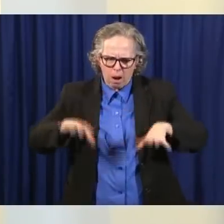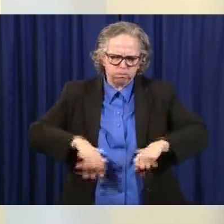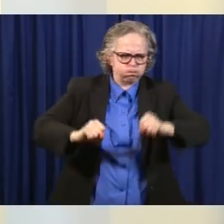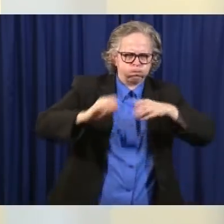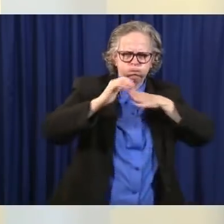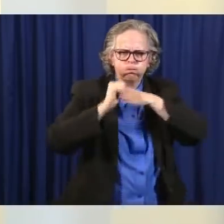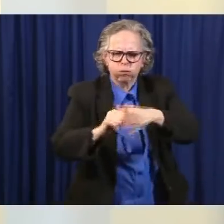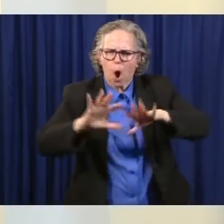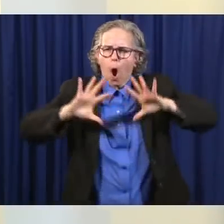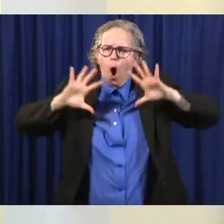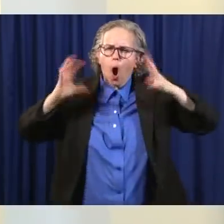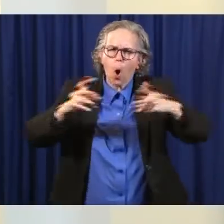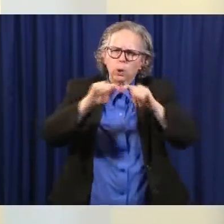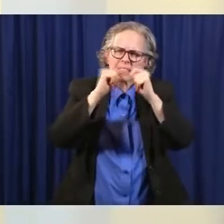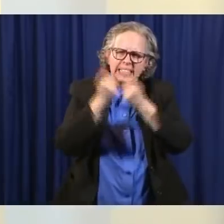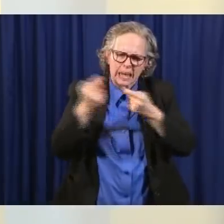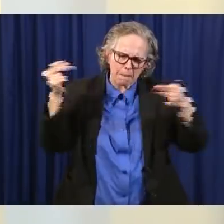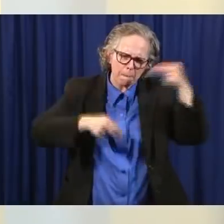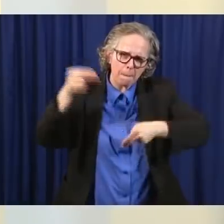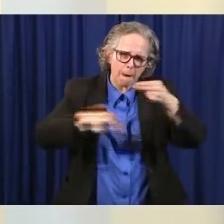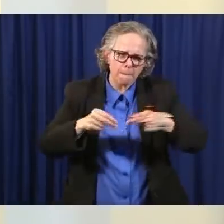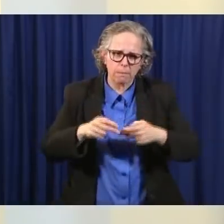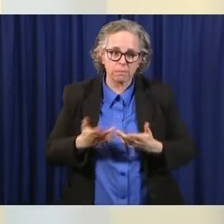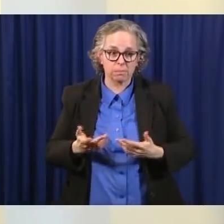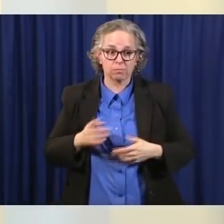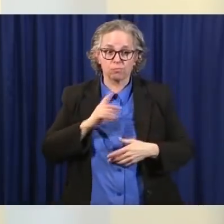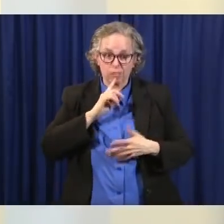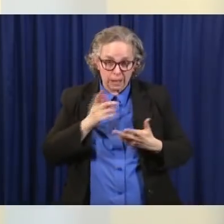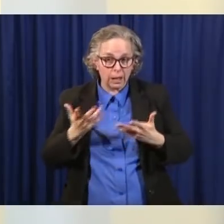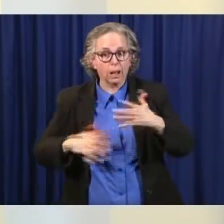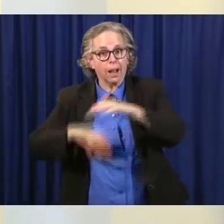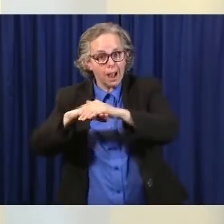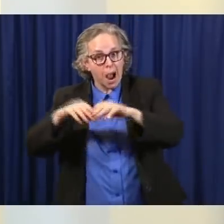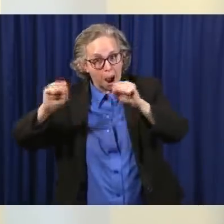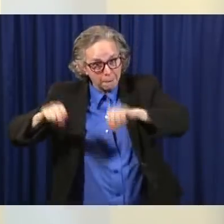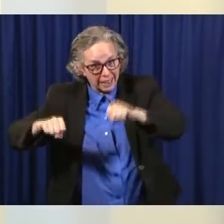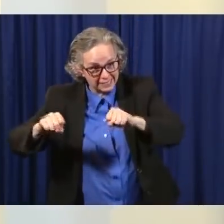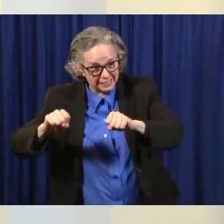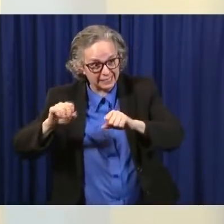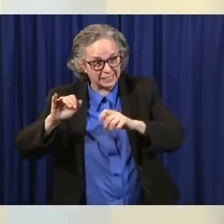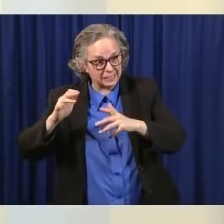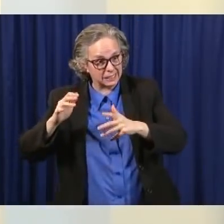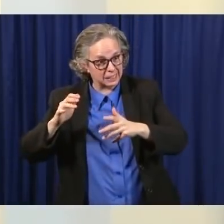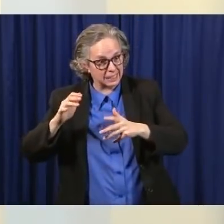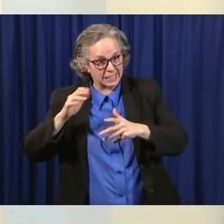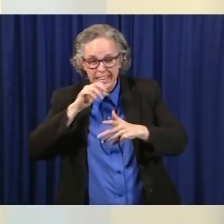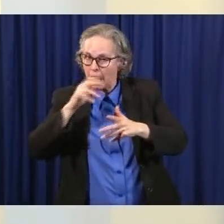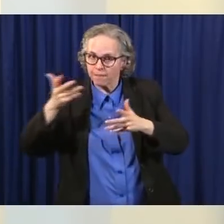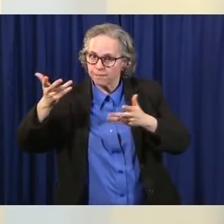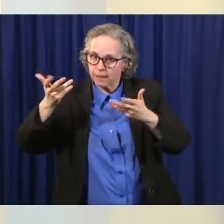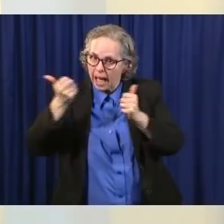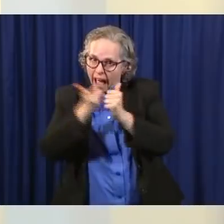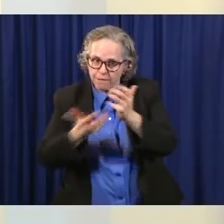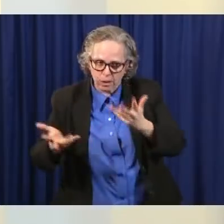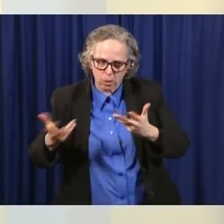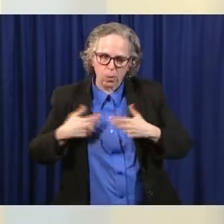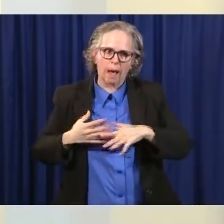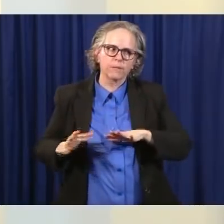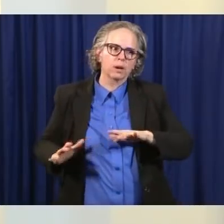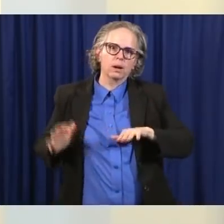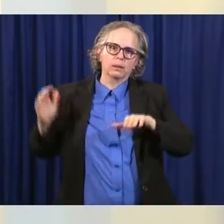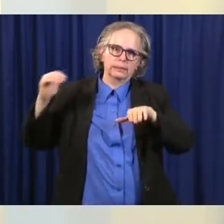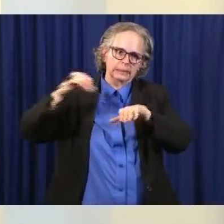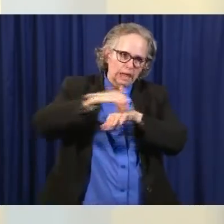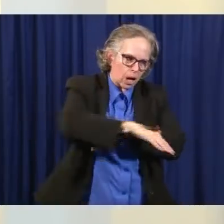of the machines and the reagent, but it's not enough to do that. We actually have to be there then maximizing the use of that. And that's all things we're